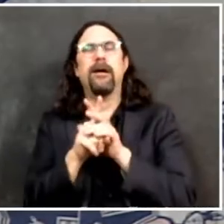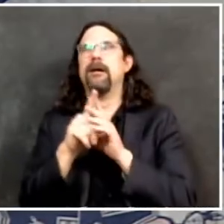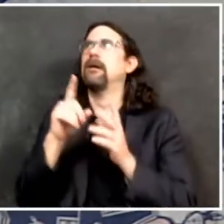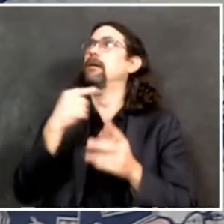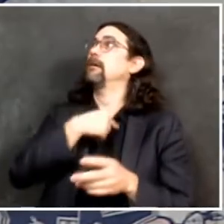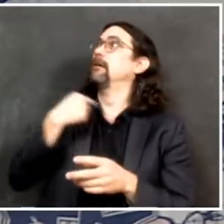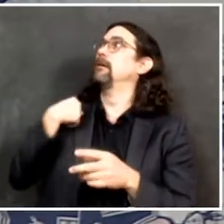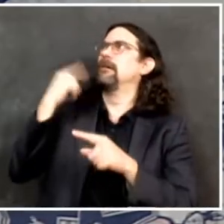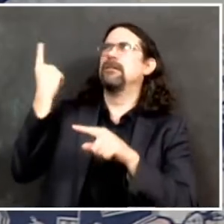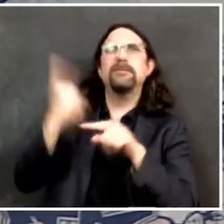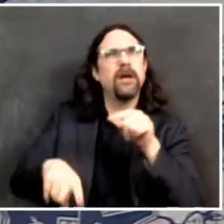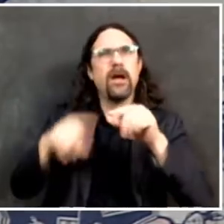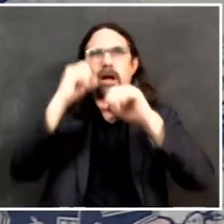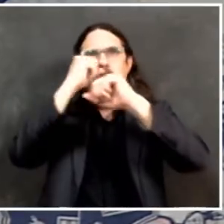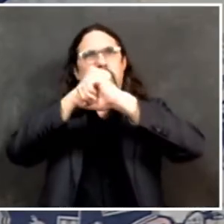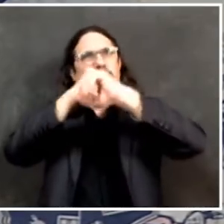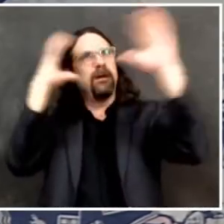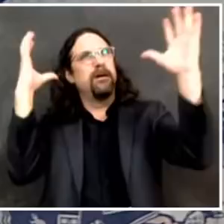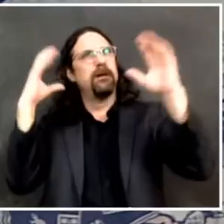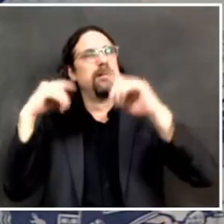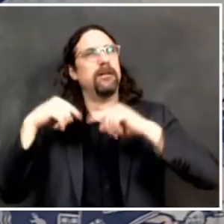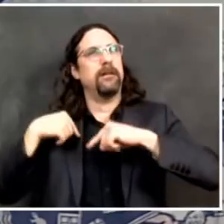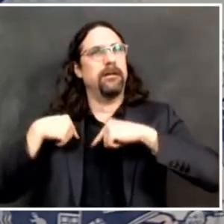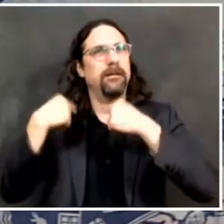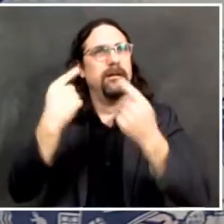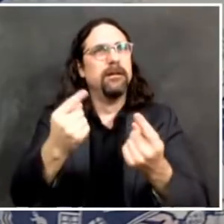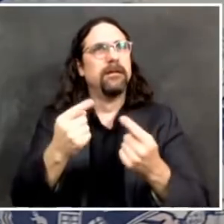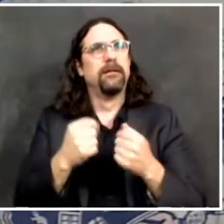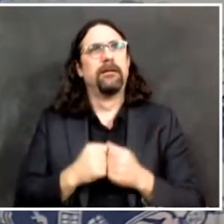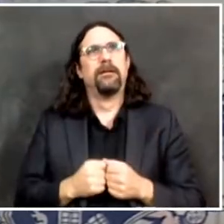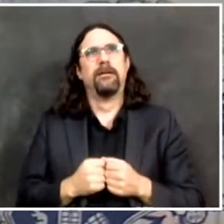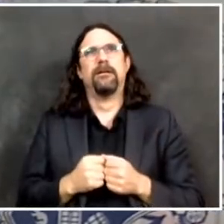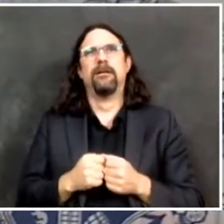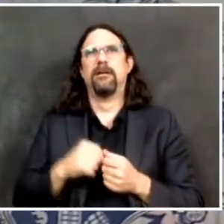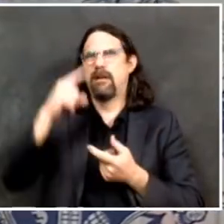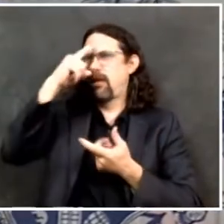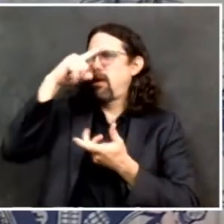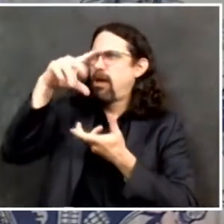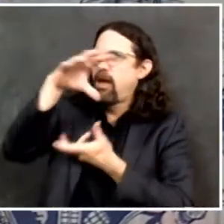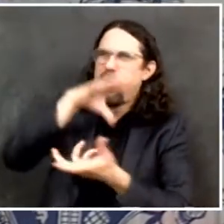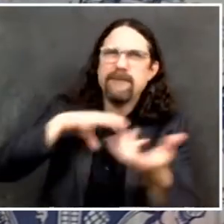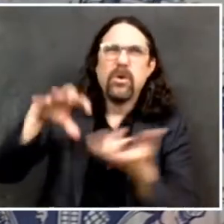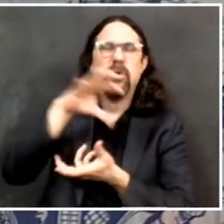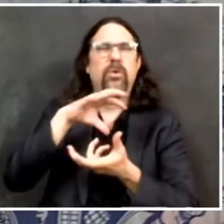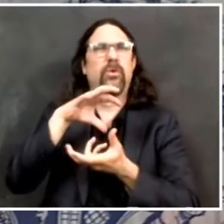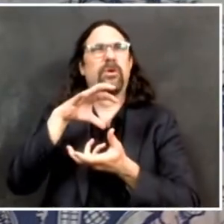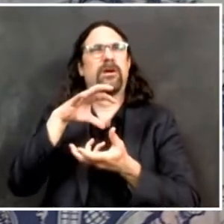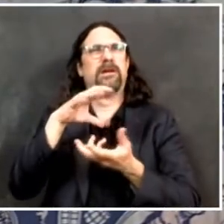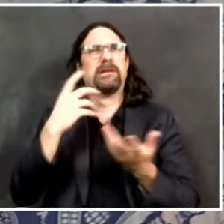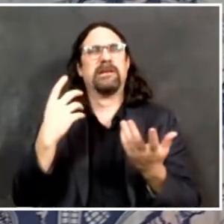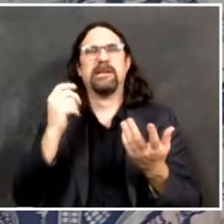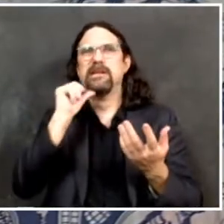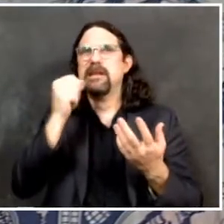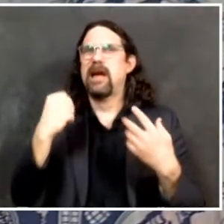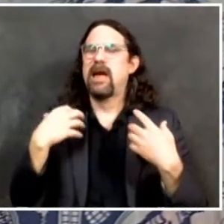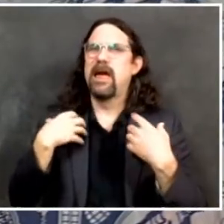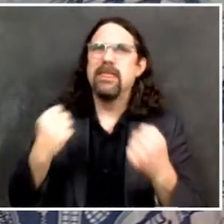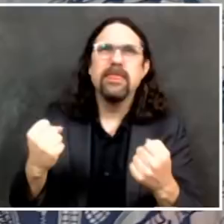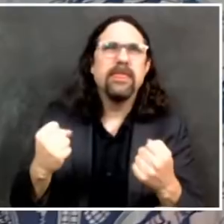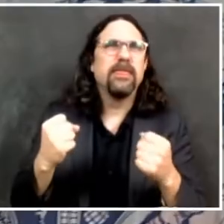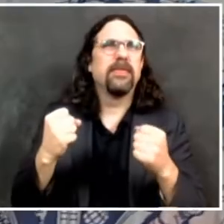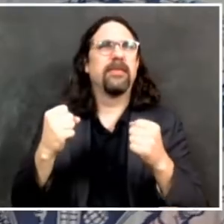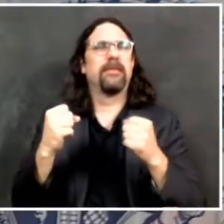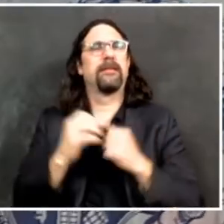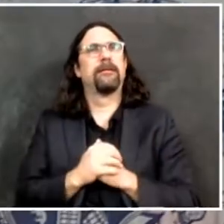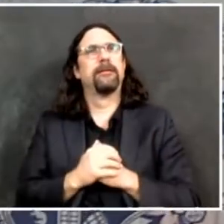of insecurity. I want all New Yorkers to understand what all of us here in the city government are devoted to doing in